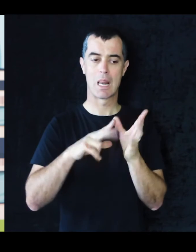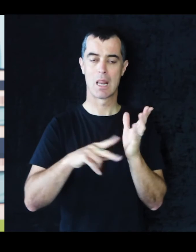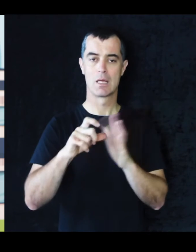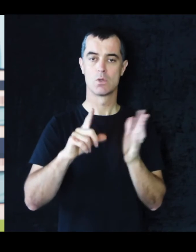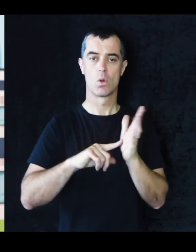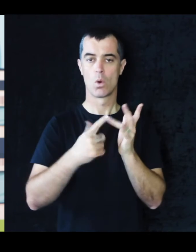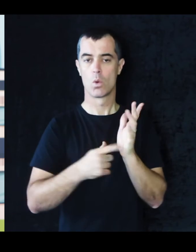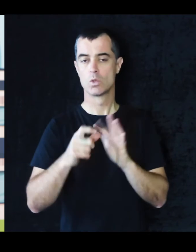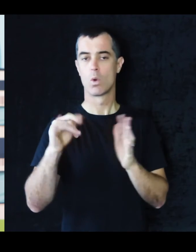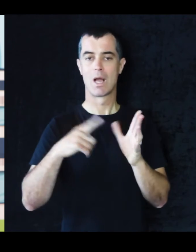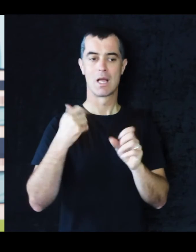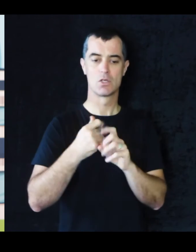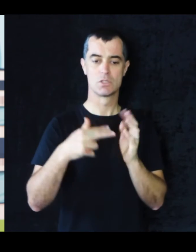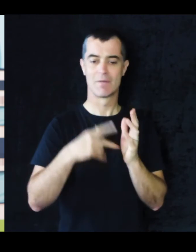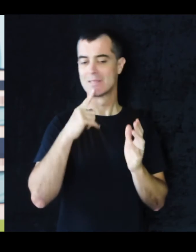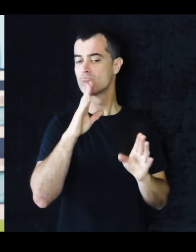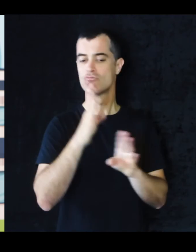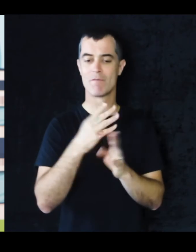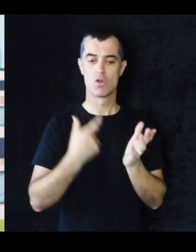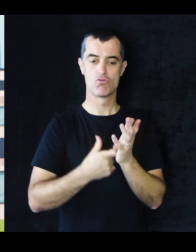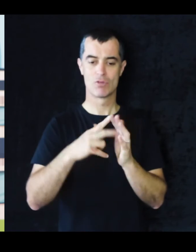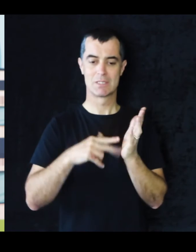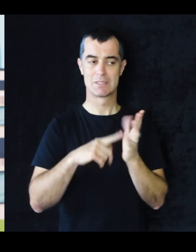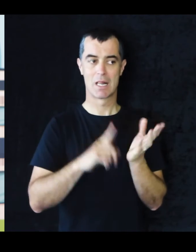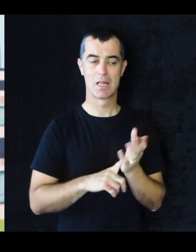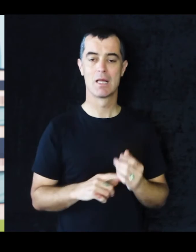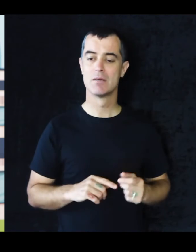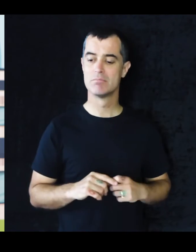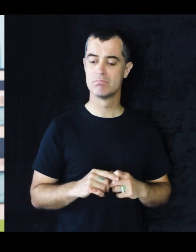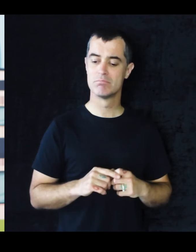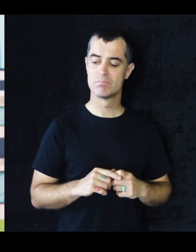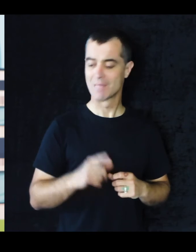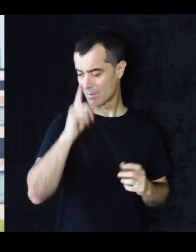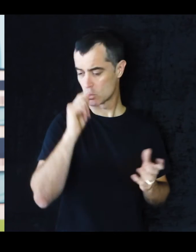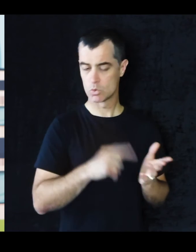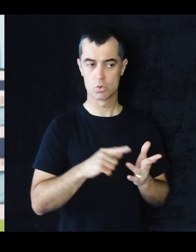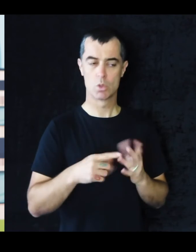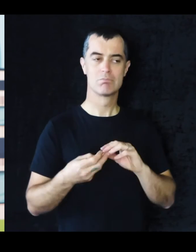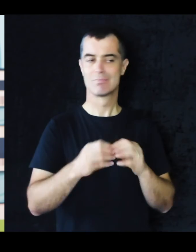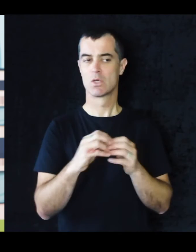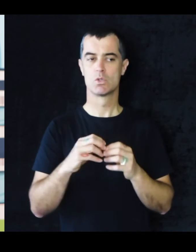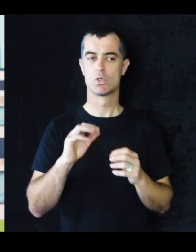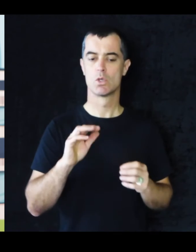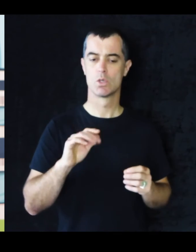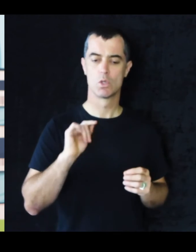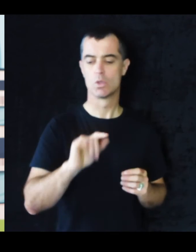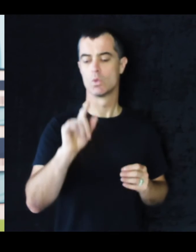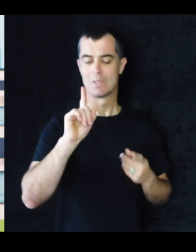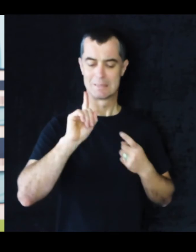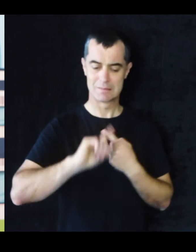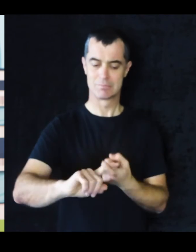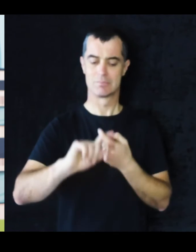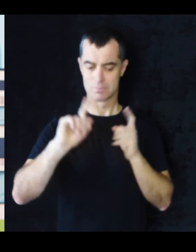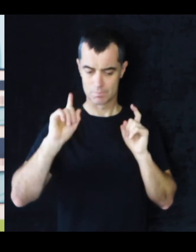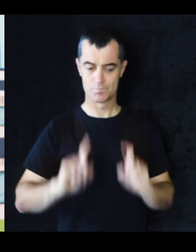the landlord or go talk to the agent if it's private rental, and be able to negotiate